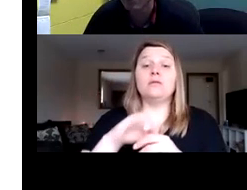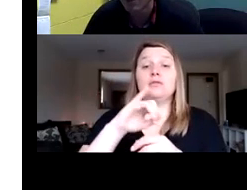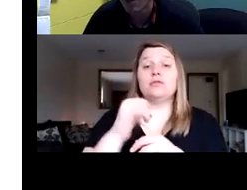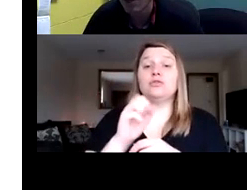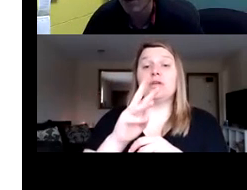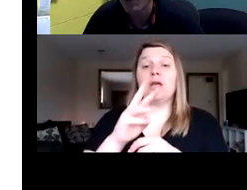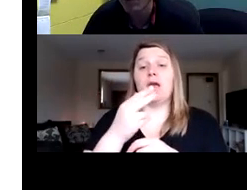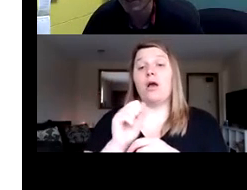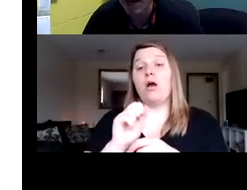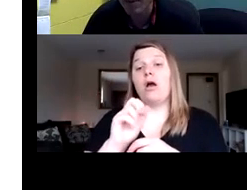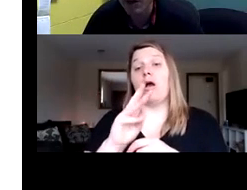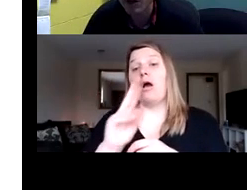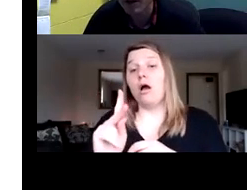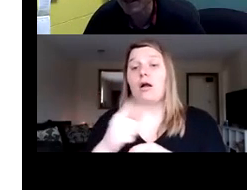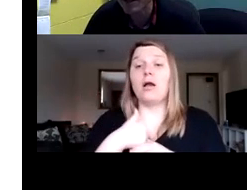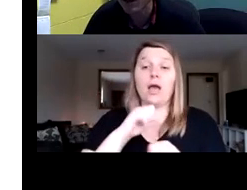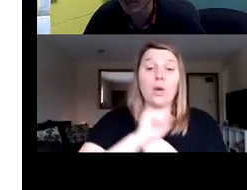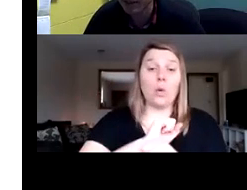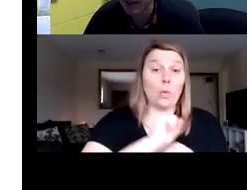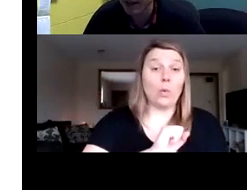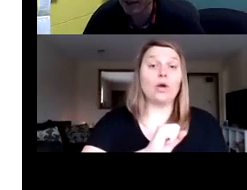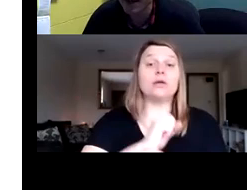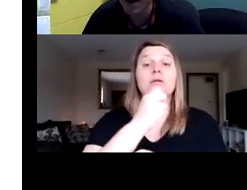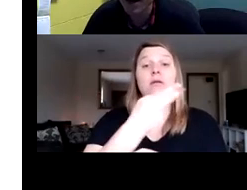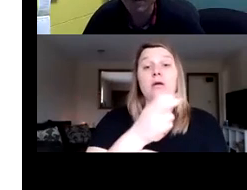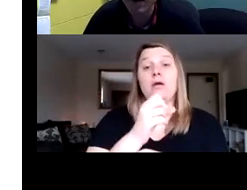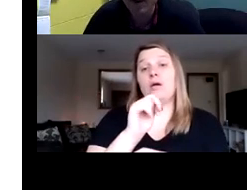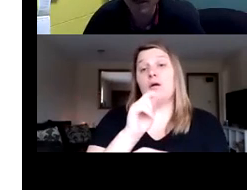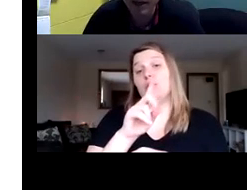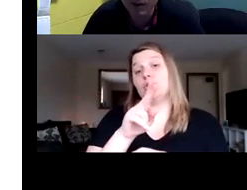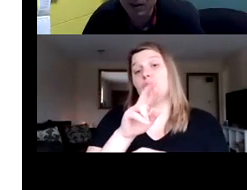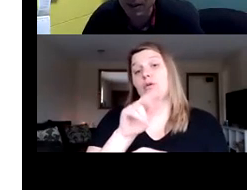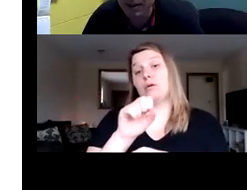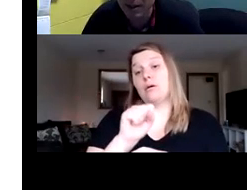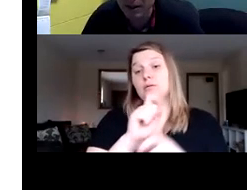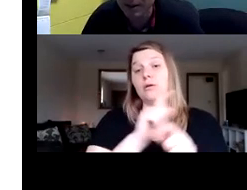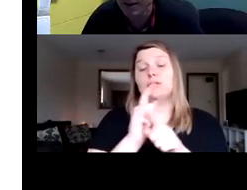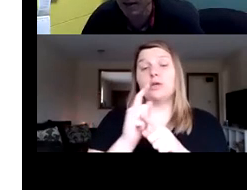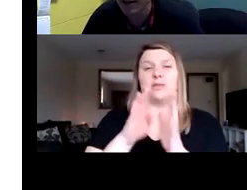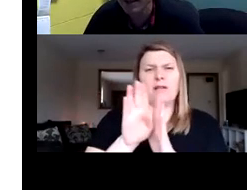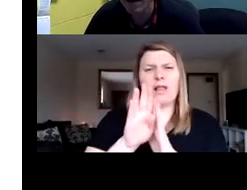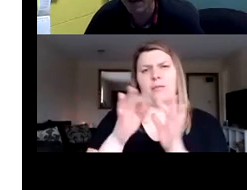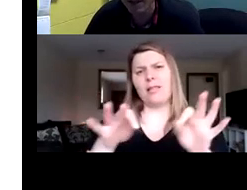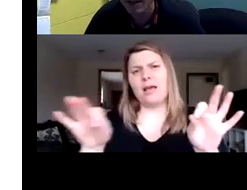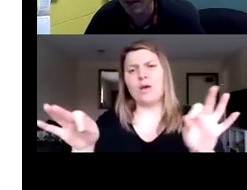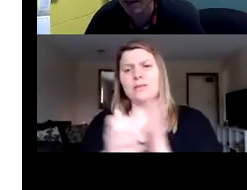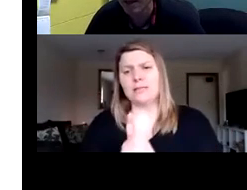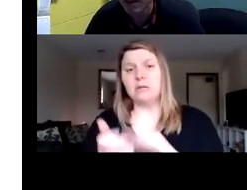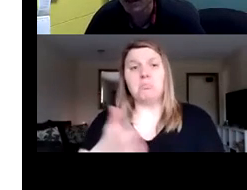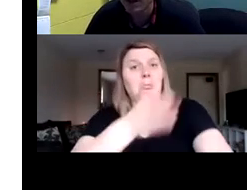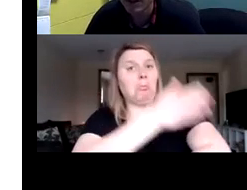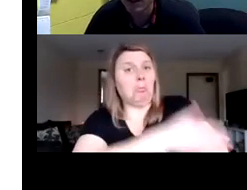worked with my time in Honduras and a little bit of study outside. I had developed my language skills significantly